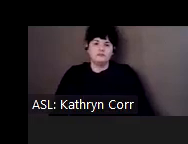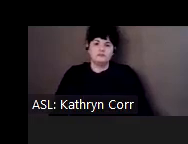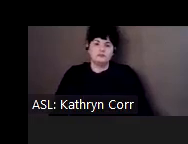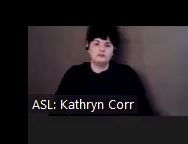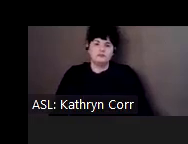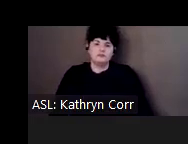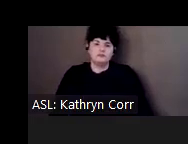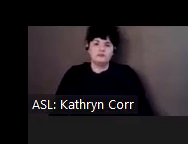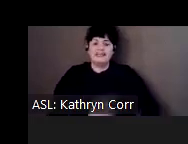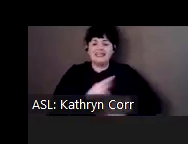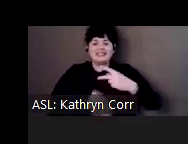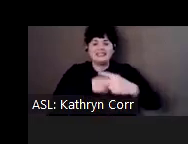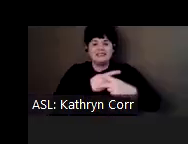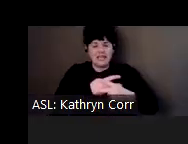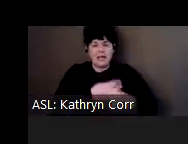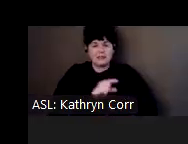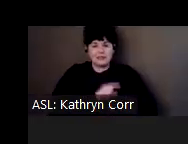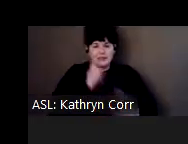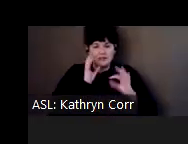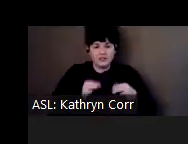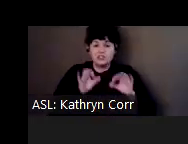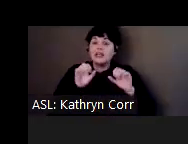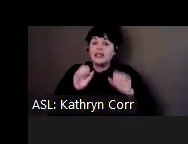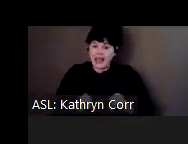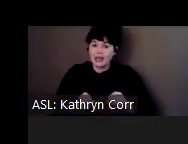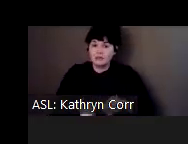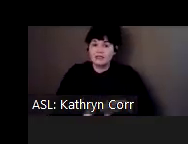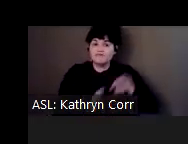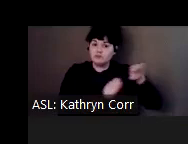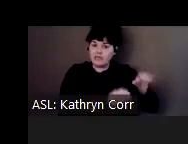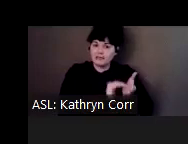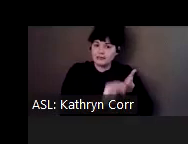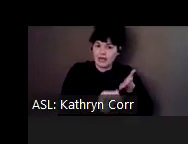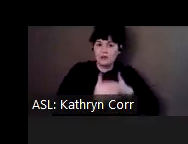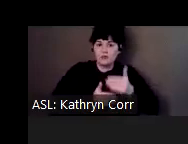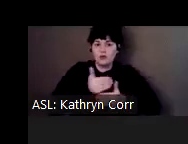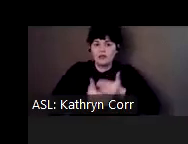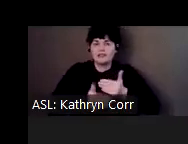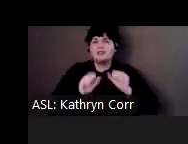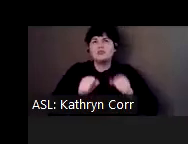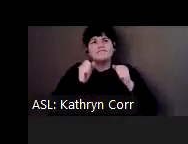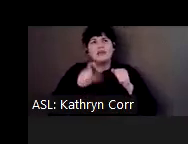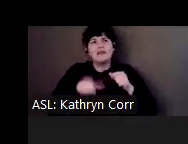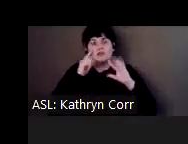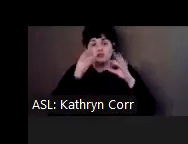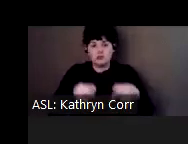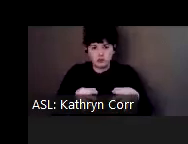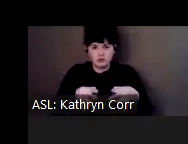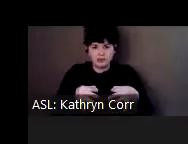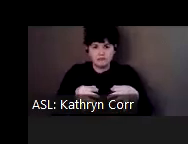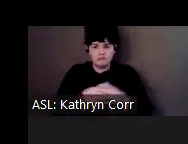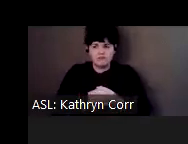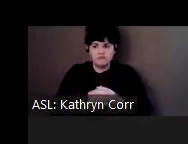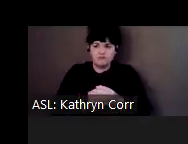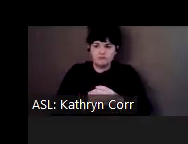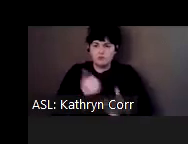Types of convictions that can be set aside in this process. You will have to determine if and under what circumstances they can be